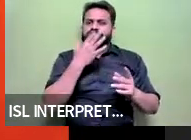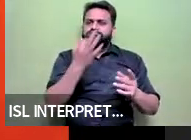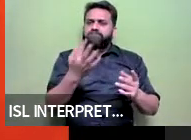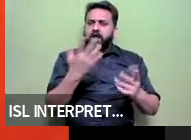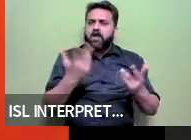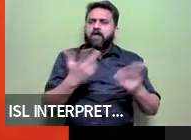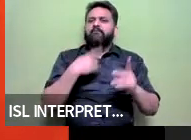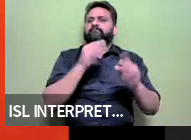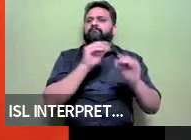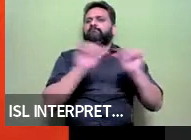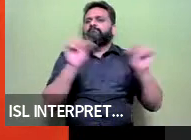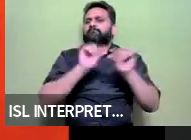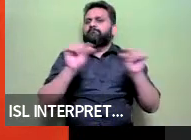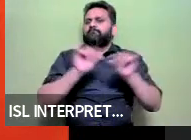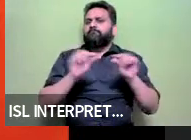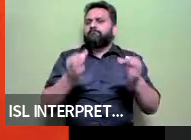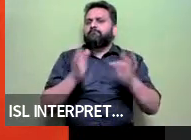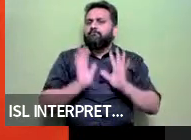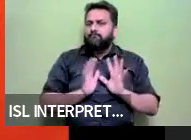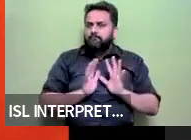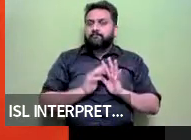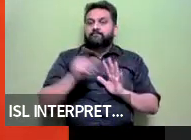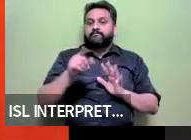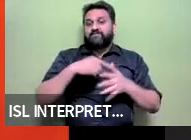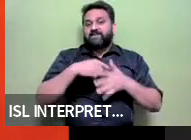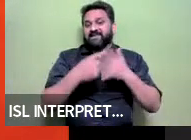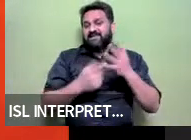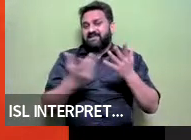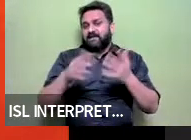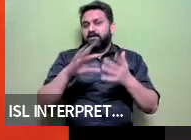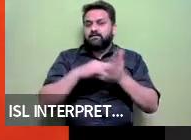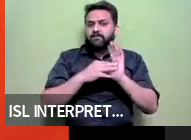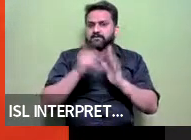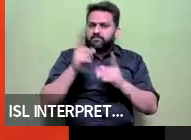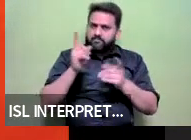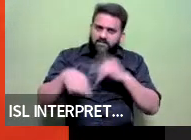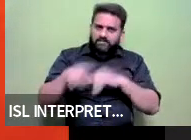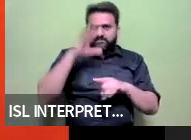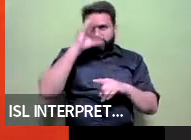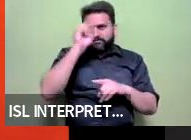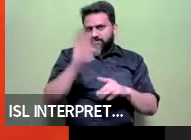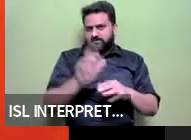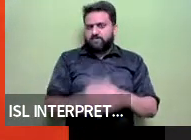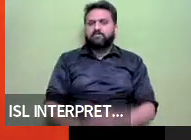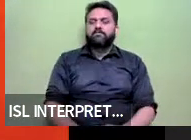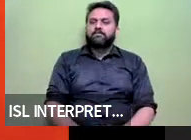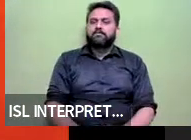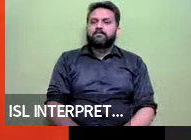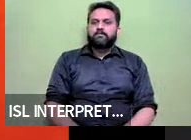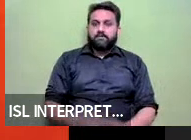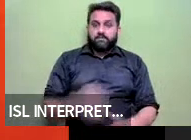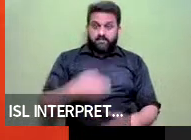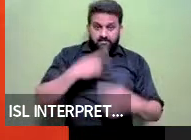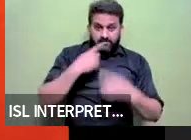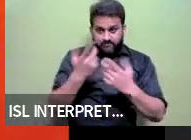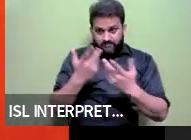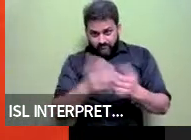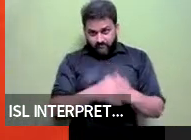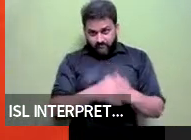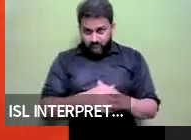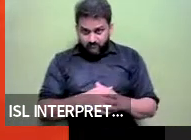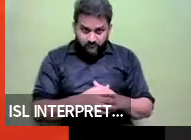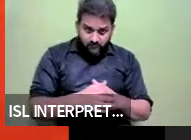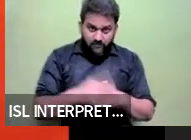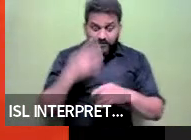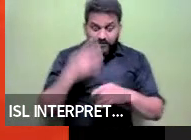your client case, and you can do that. So this is the thing, you should think about it. We say that when you are referring